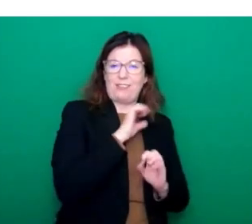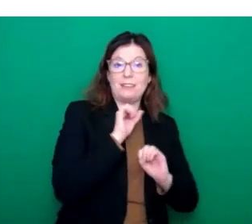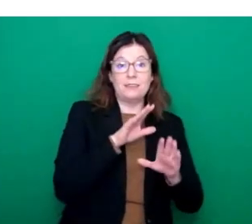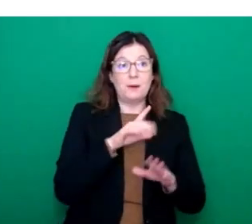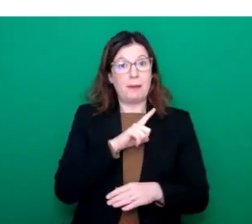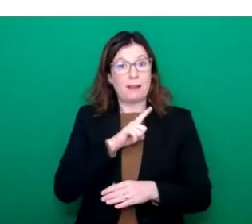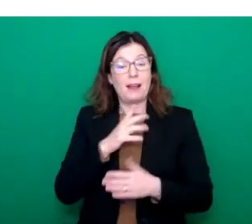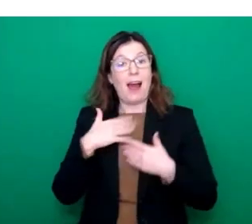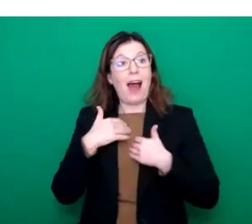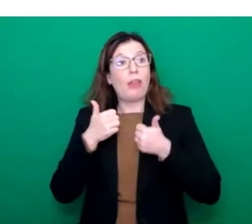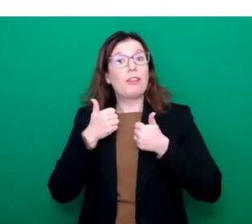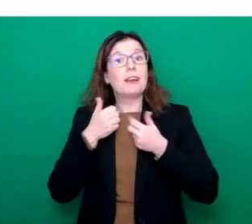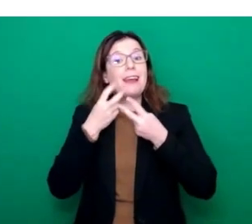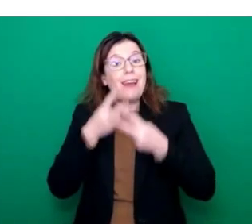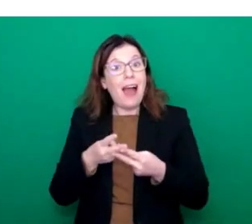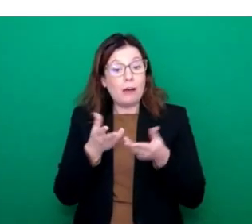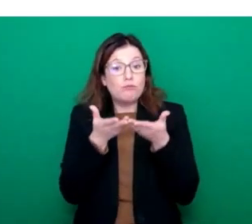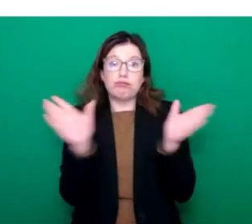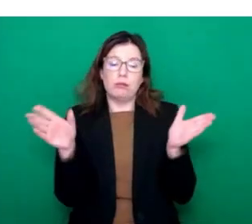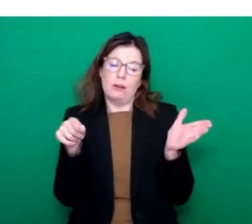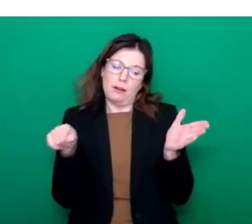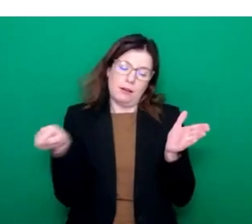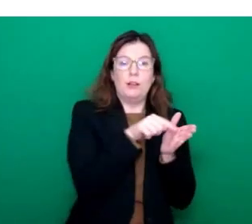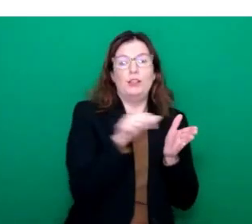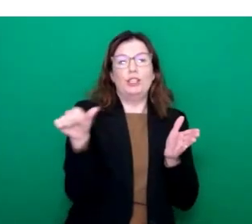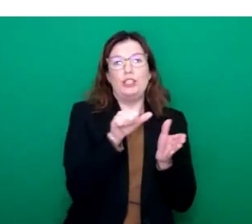be psychological within our pain service.